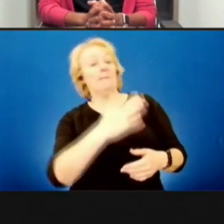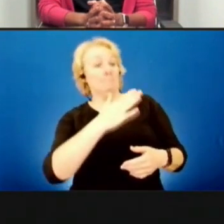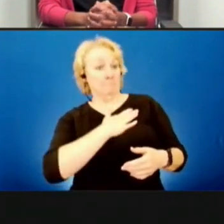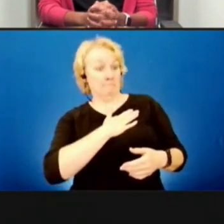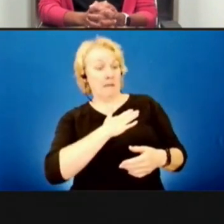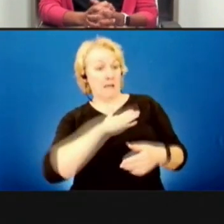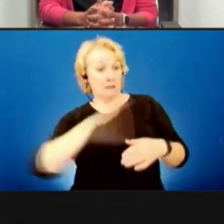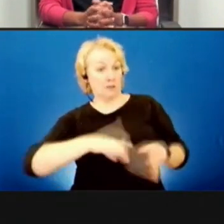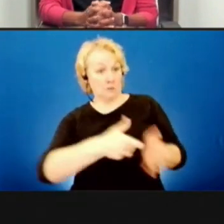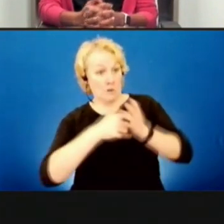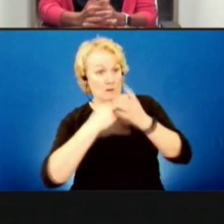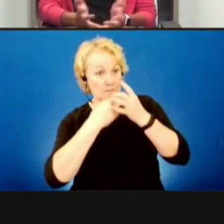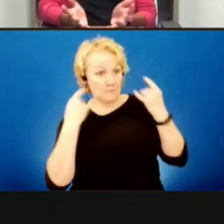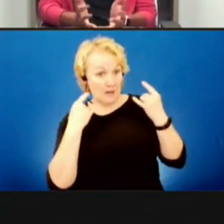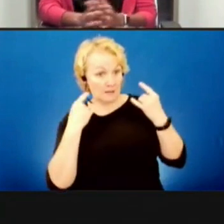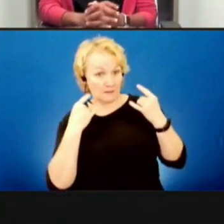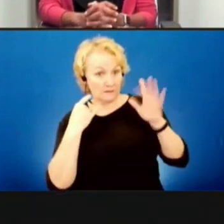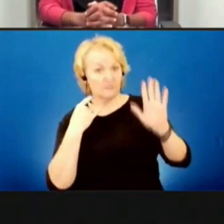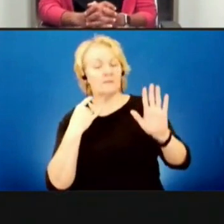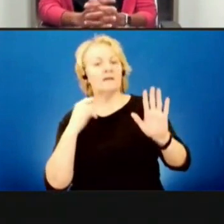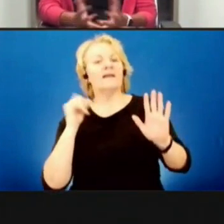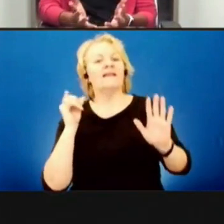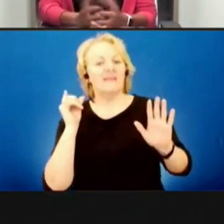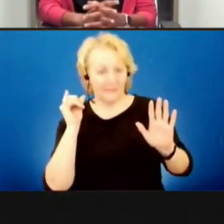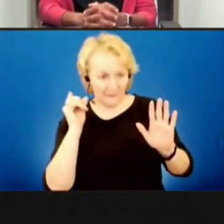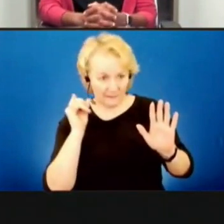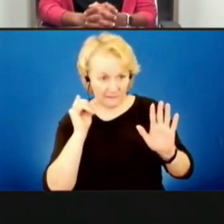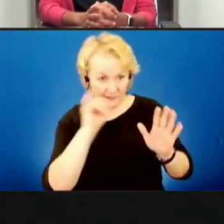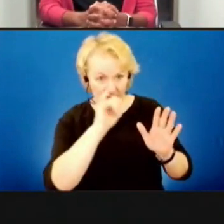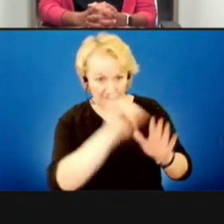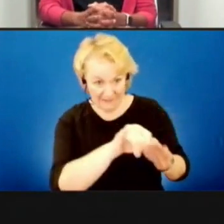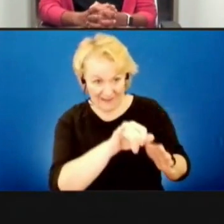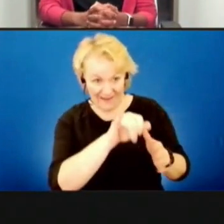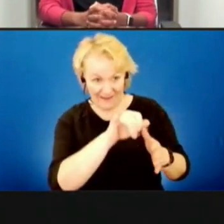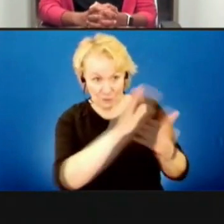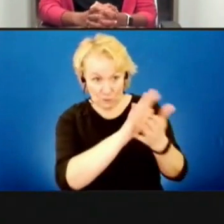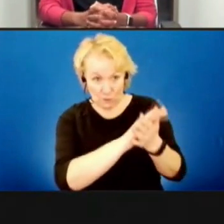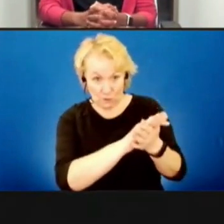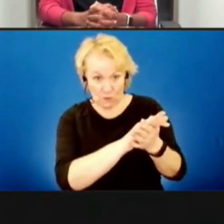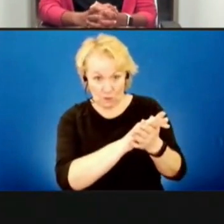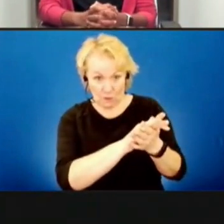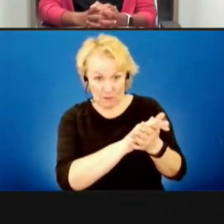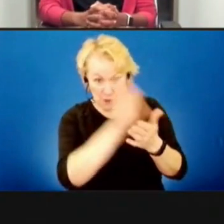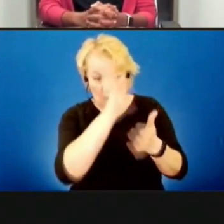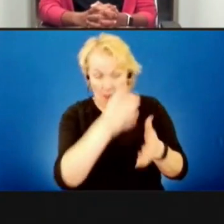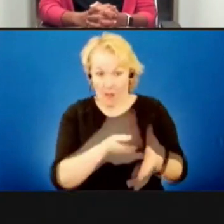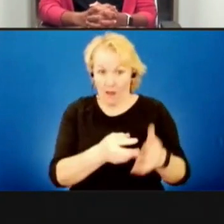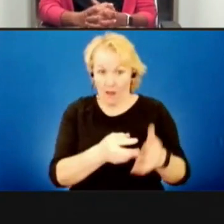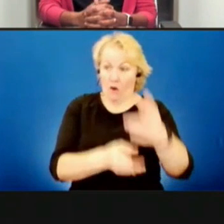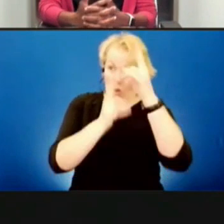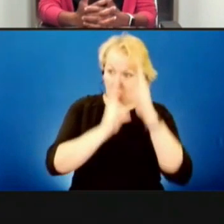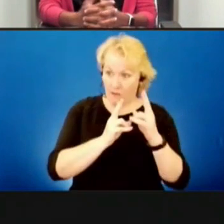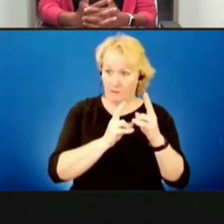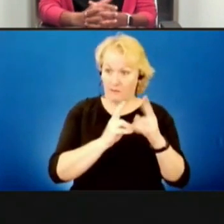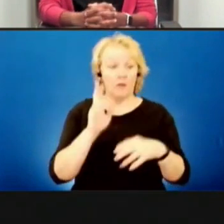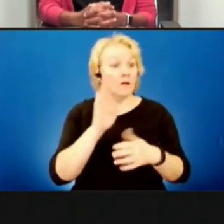mask, that will be honored, and that child will wear a mask and have a great school